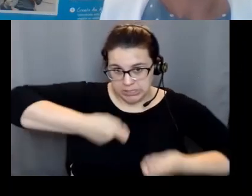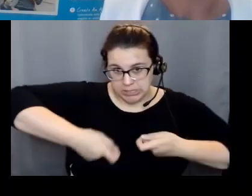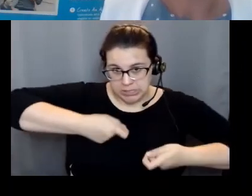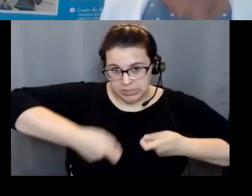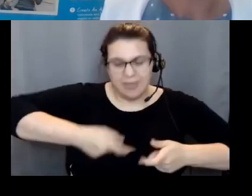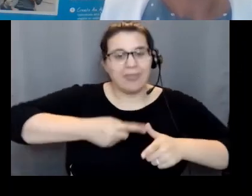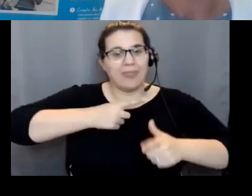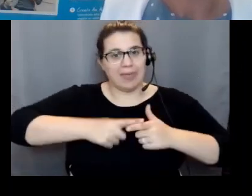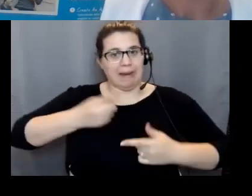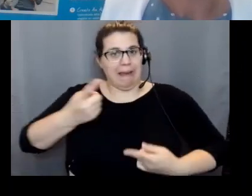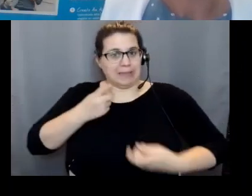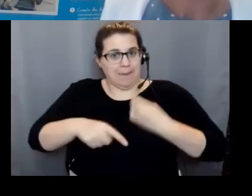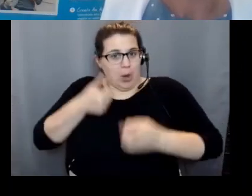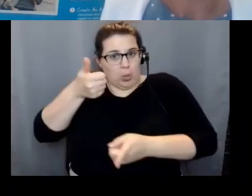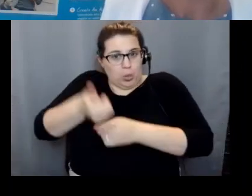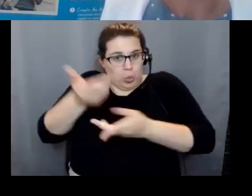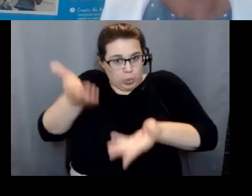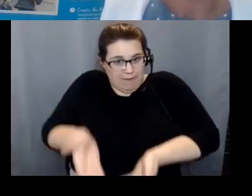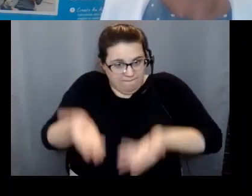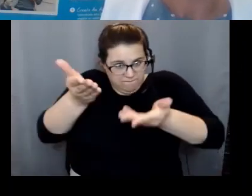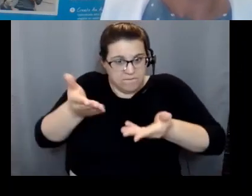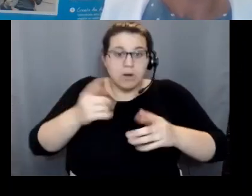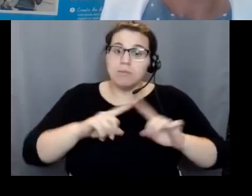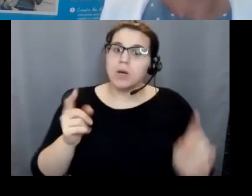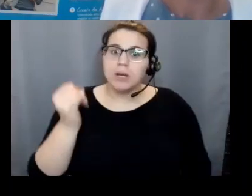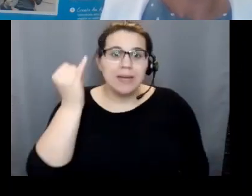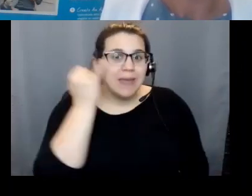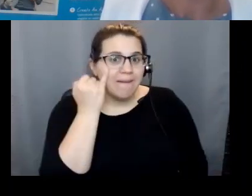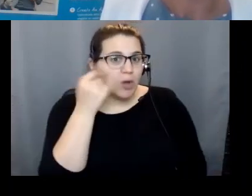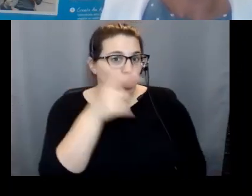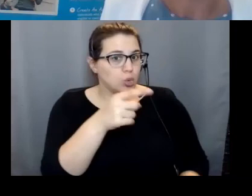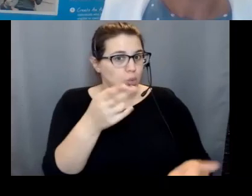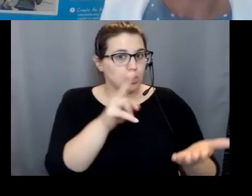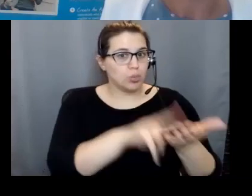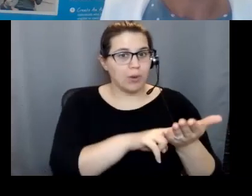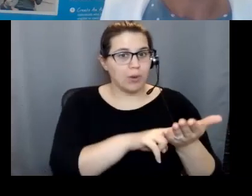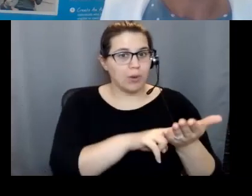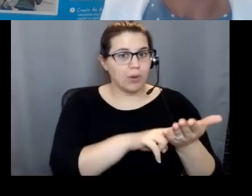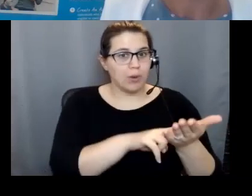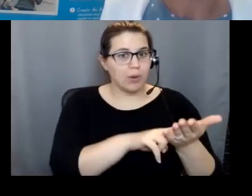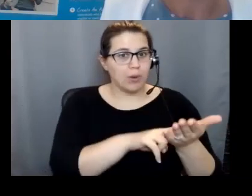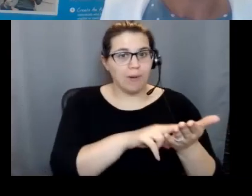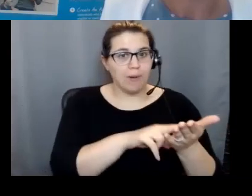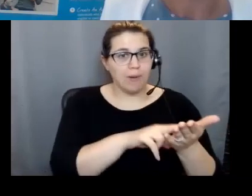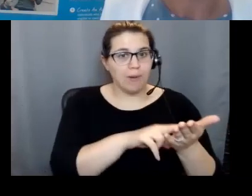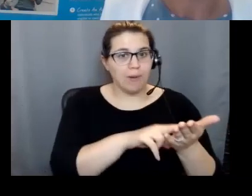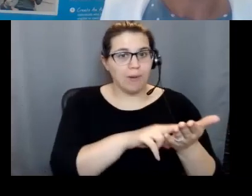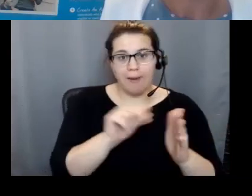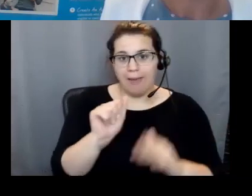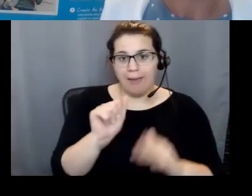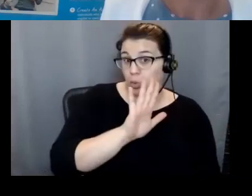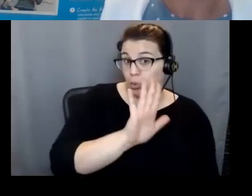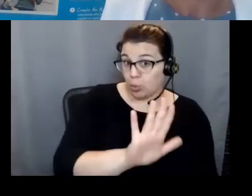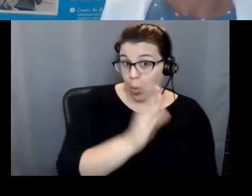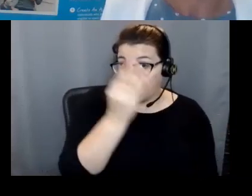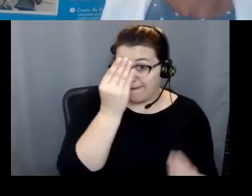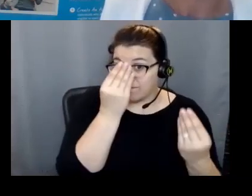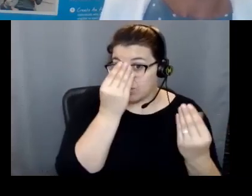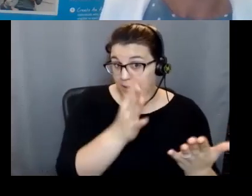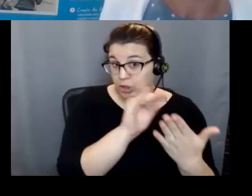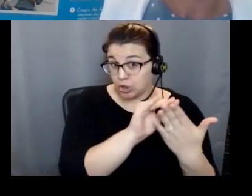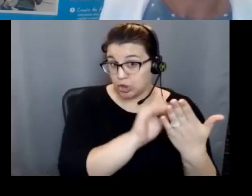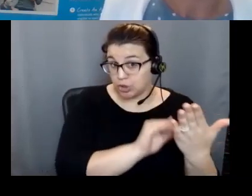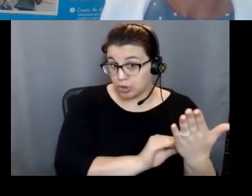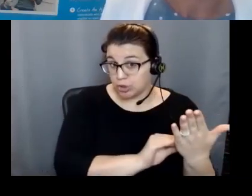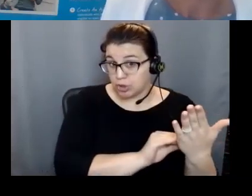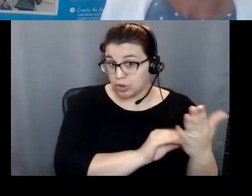asked about the beneficiary. But if you're enrolling as an authorized legal representative and you put information